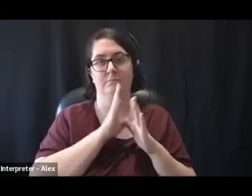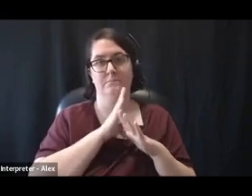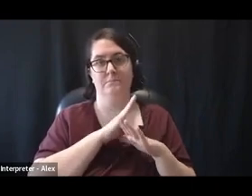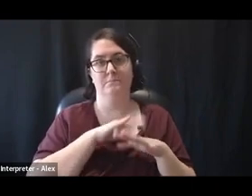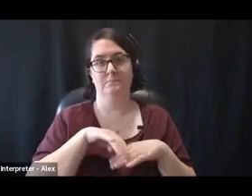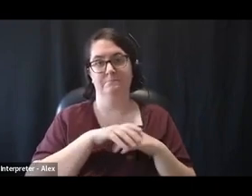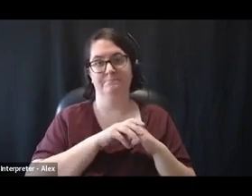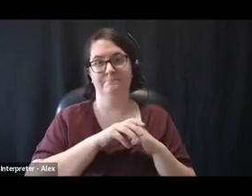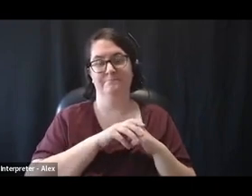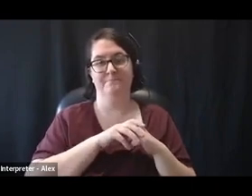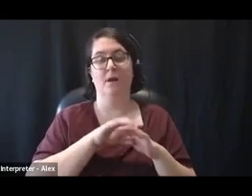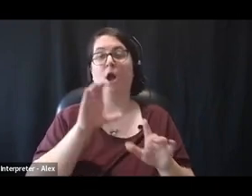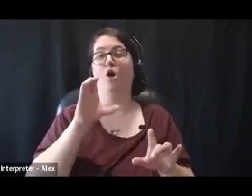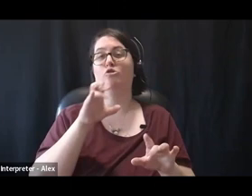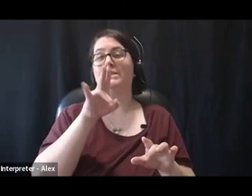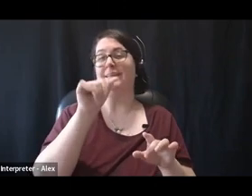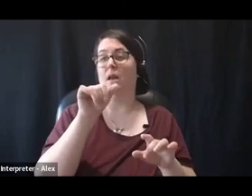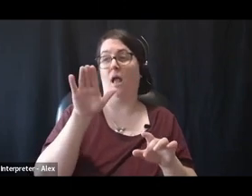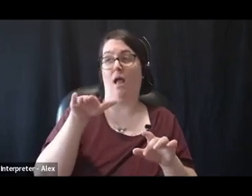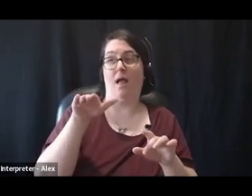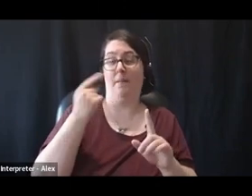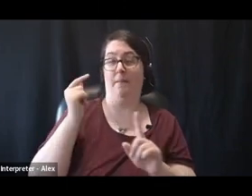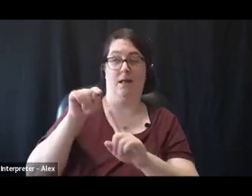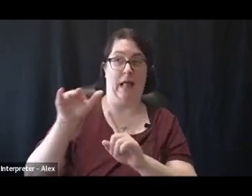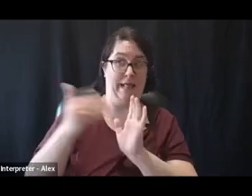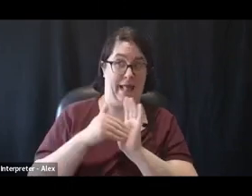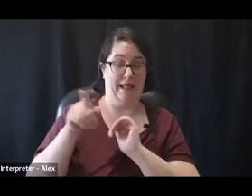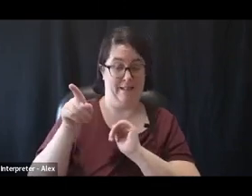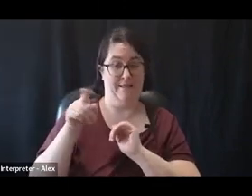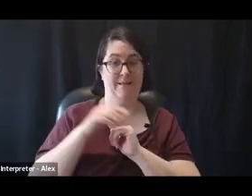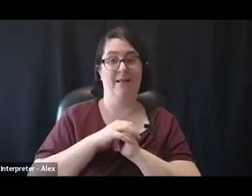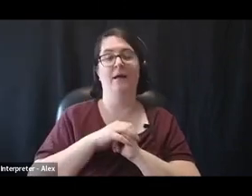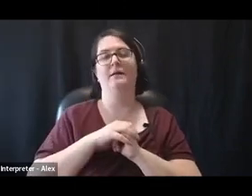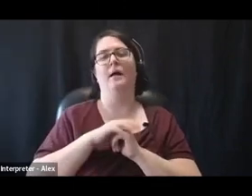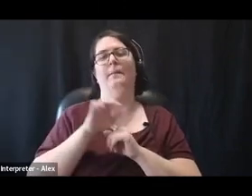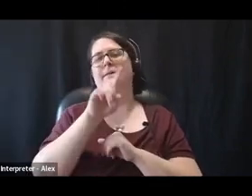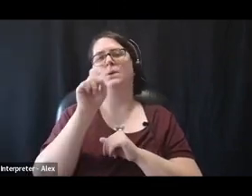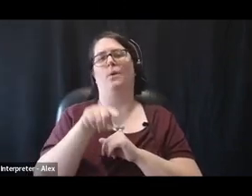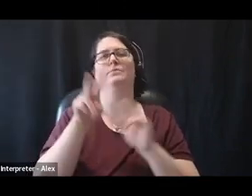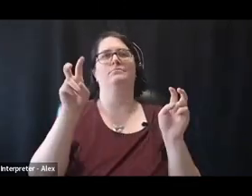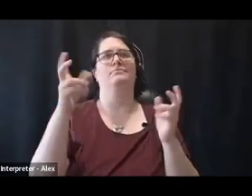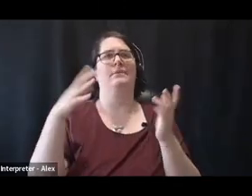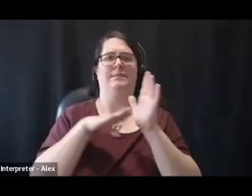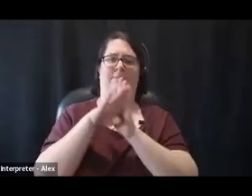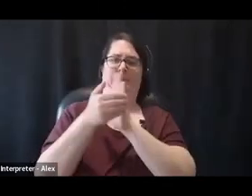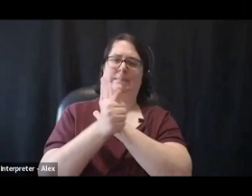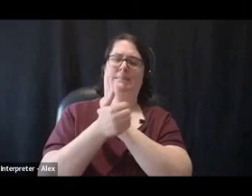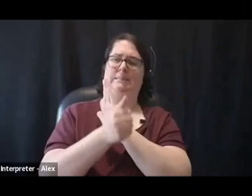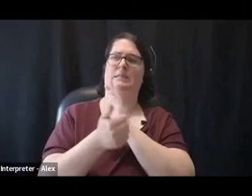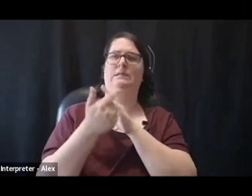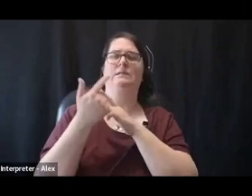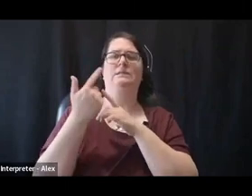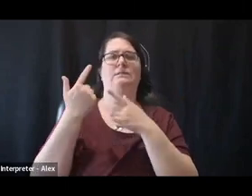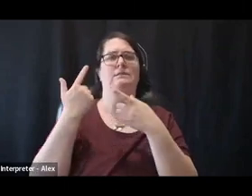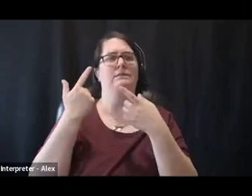Christina, I'd like to go back with you for a moment, because this question of developing skills, I'm thinking